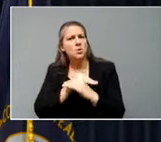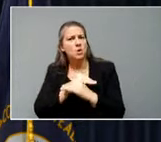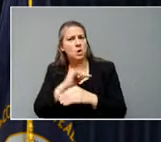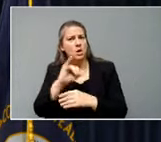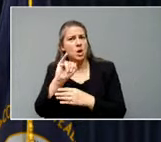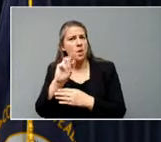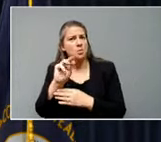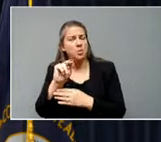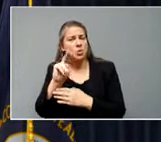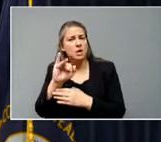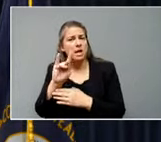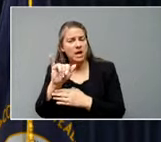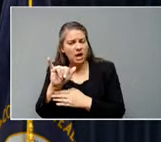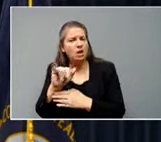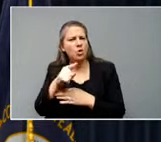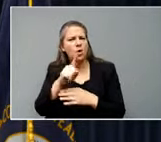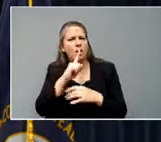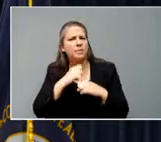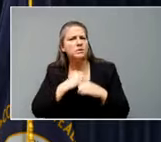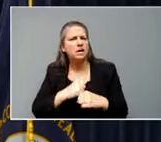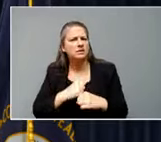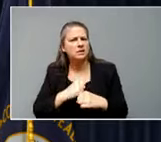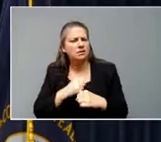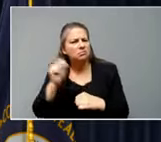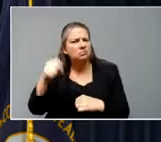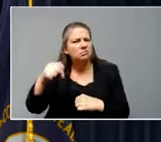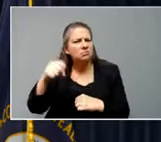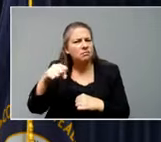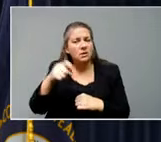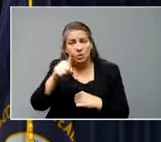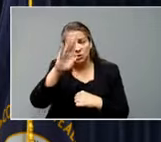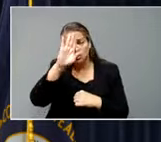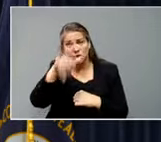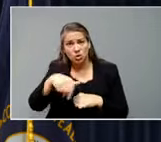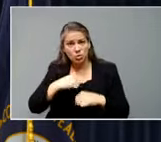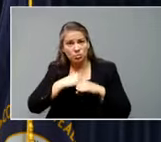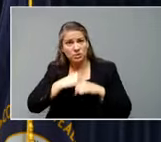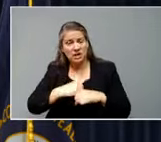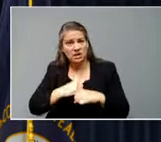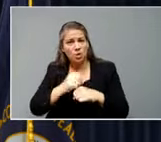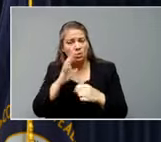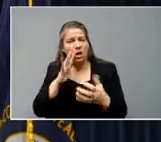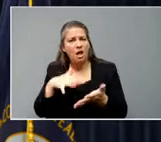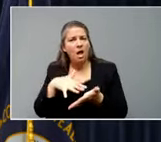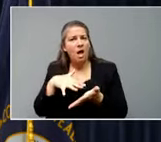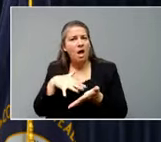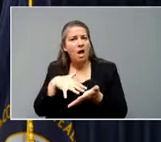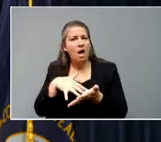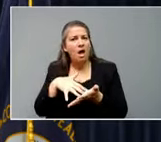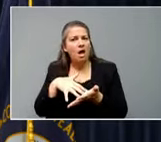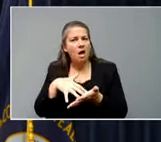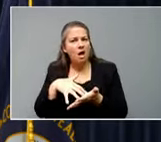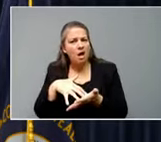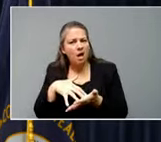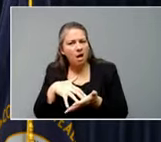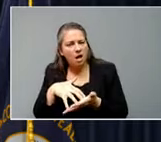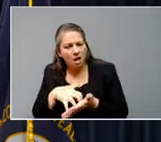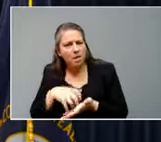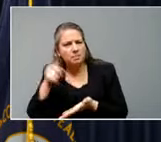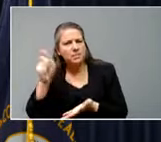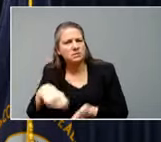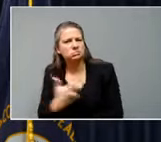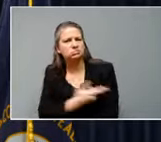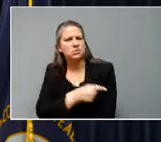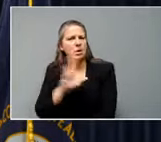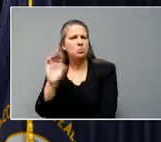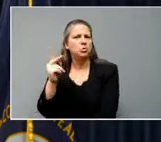really well protected, but know that protection wanes over time and that booster is necessary. Getting your kids